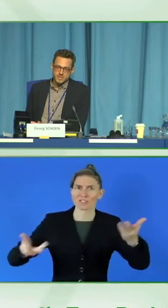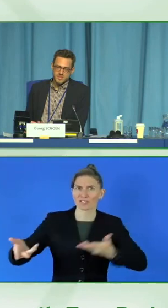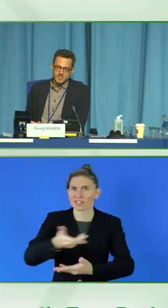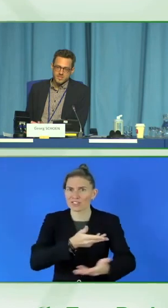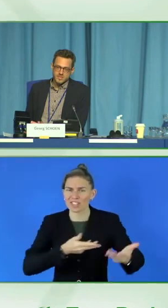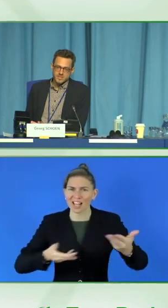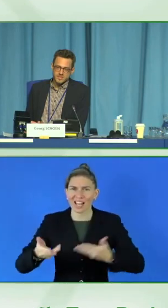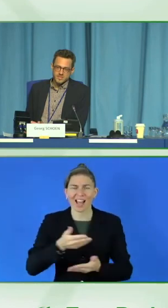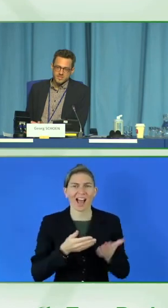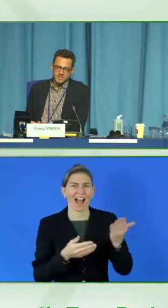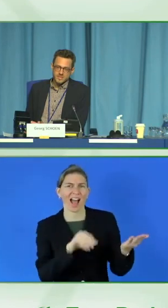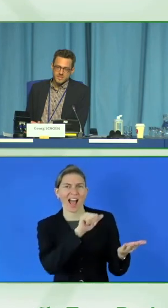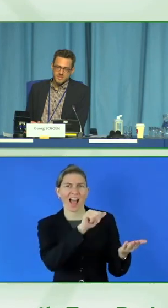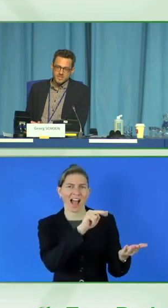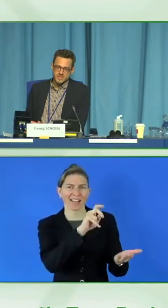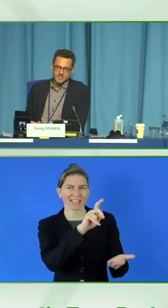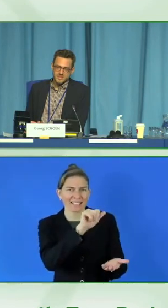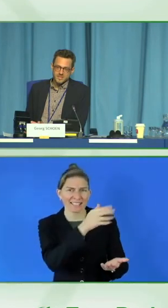Charu,